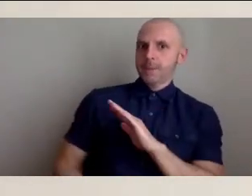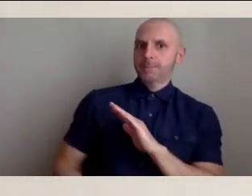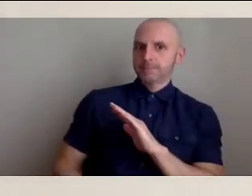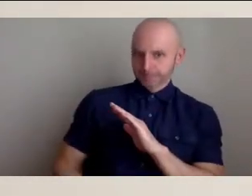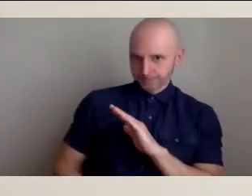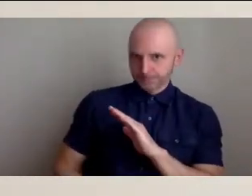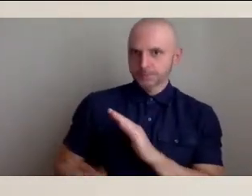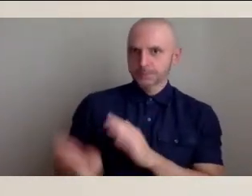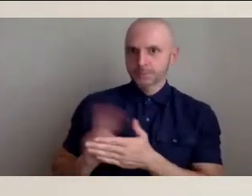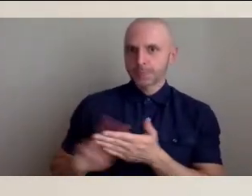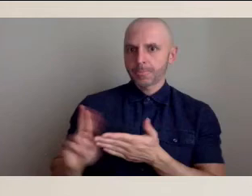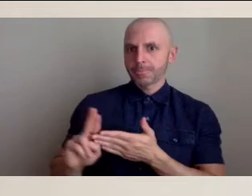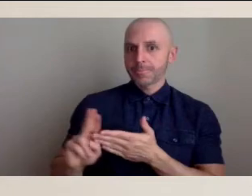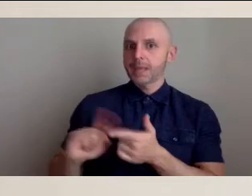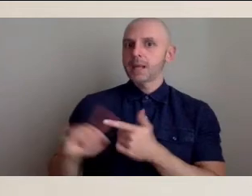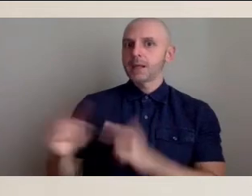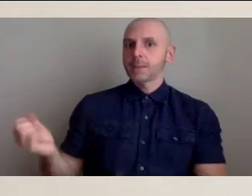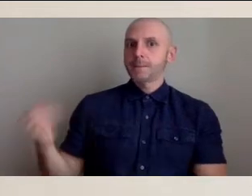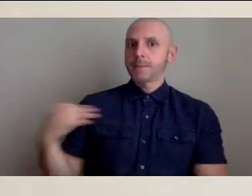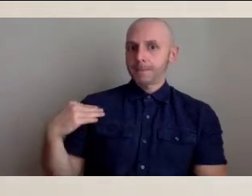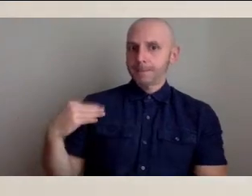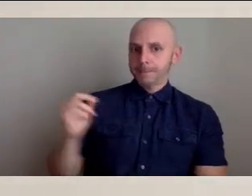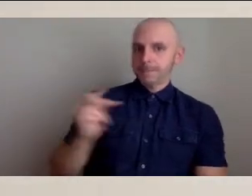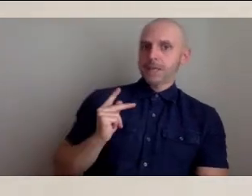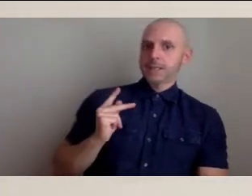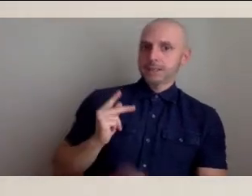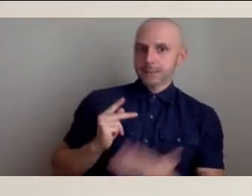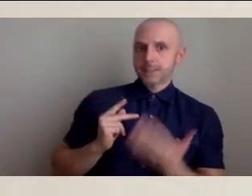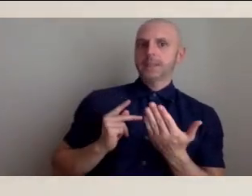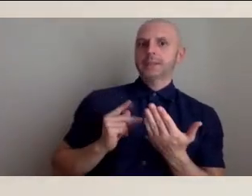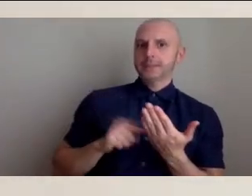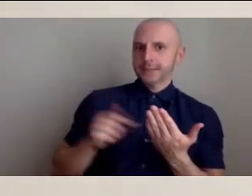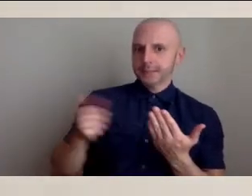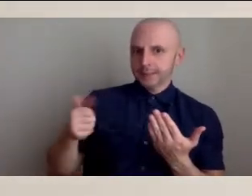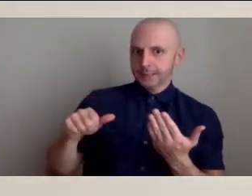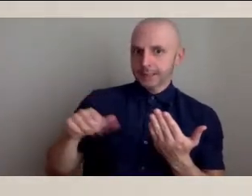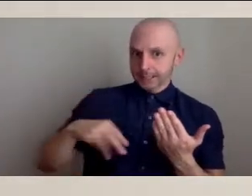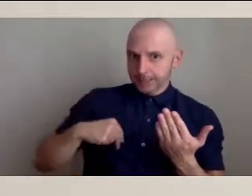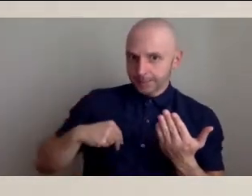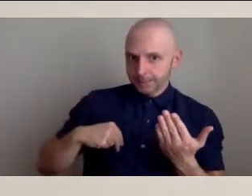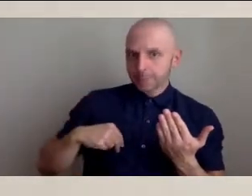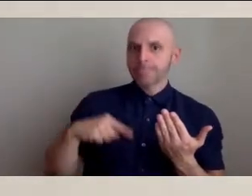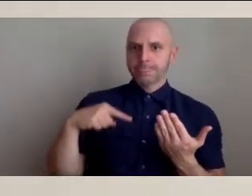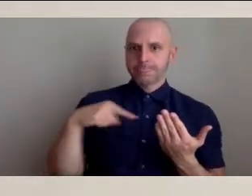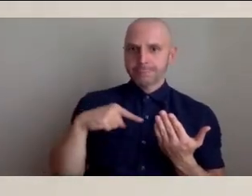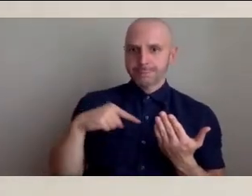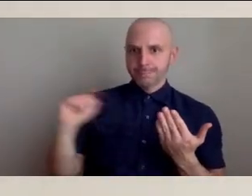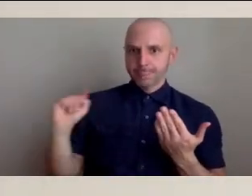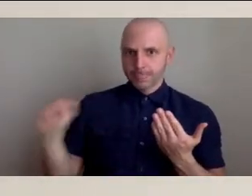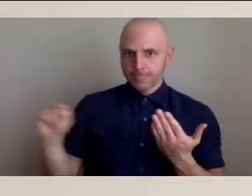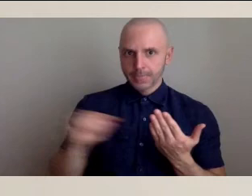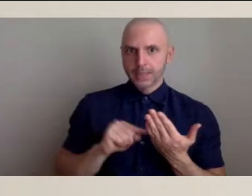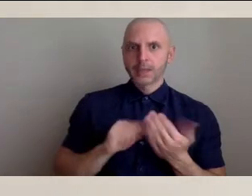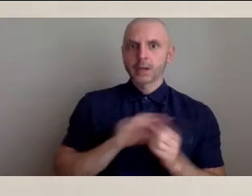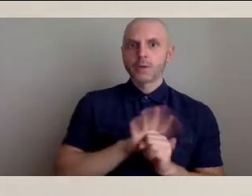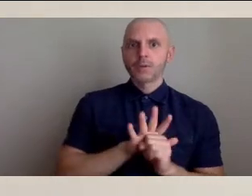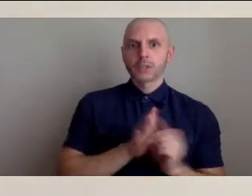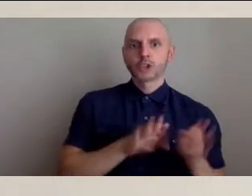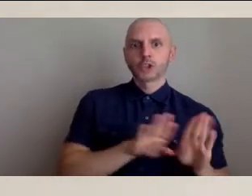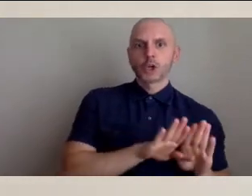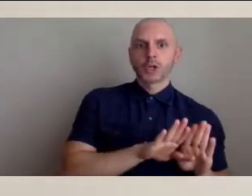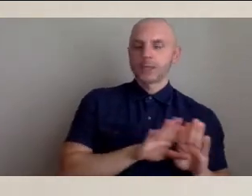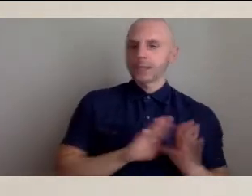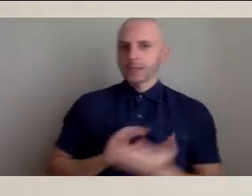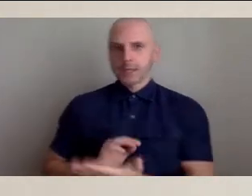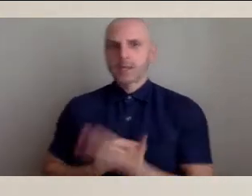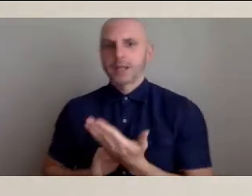acceptances didn't roll in until after the world began shutting down. The juxtaposition of starting law school, a dream we'd yearned for,